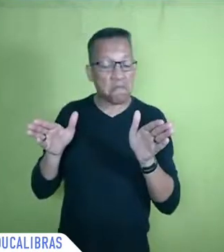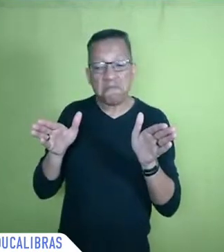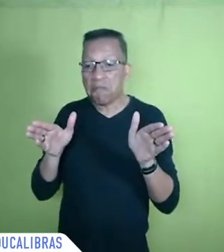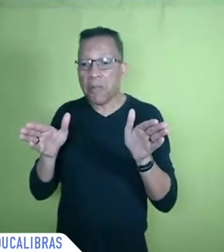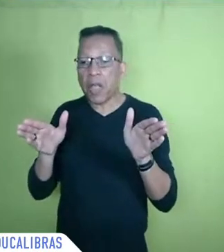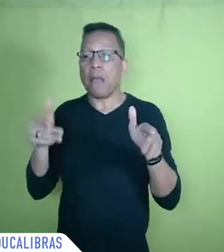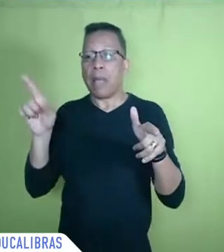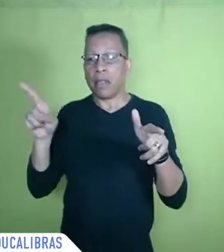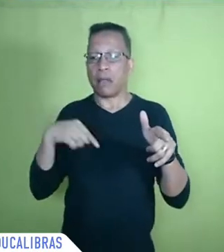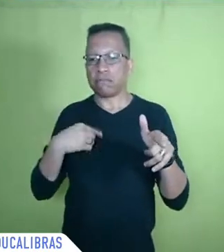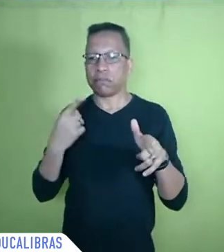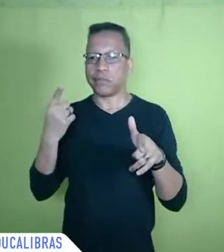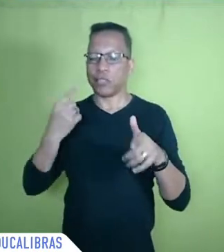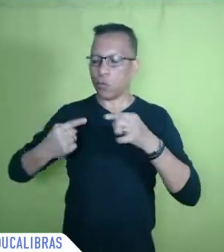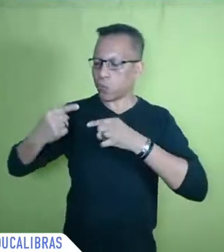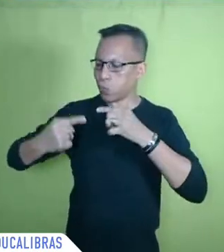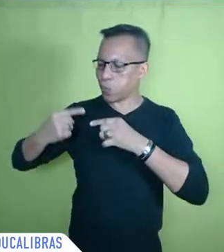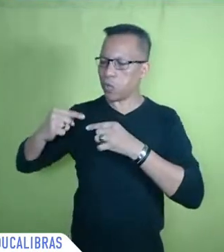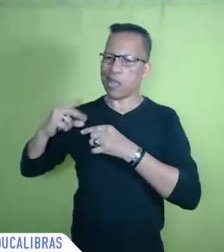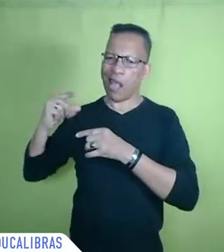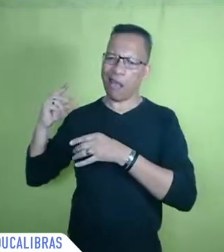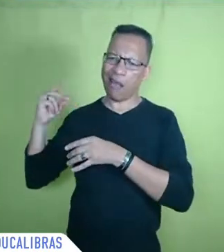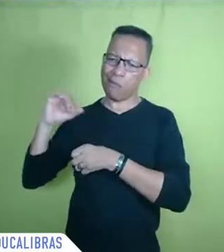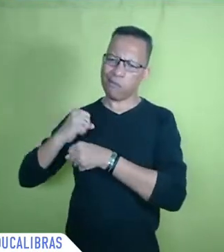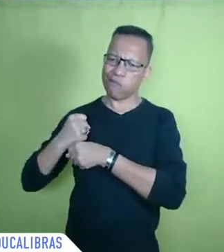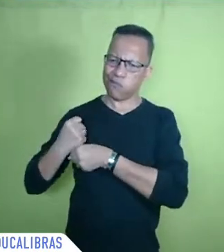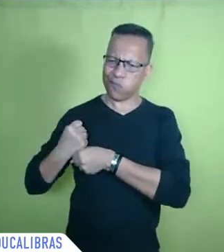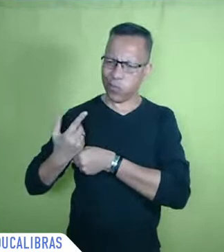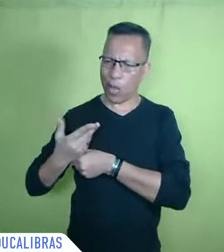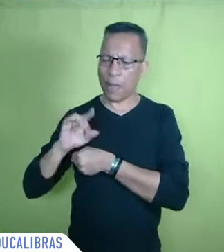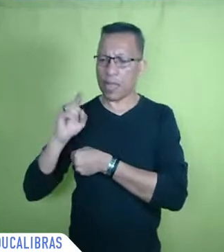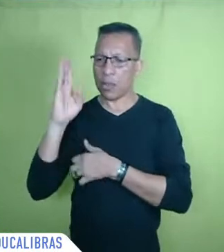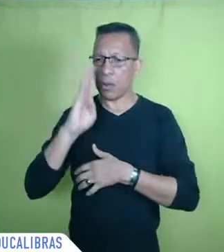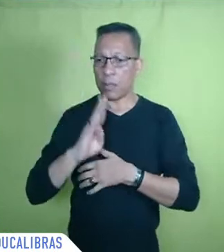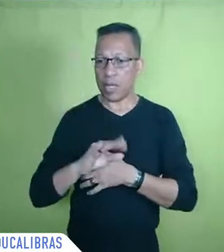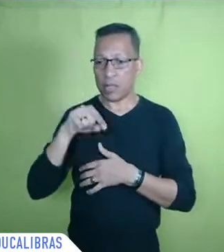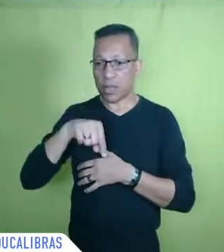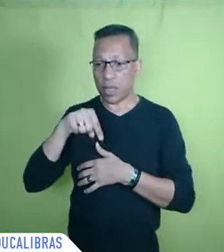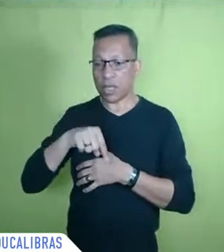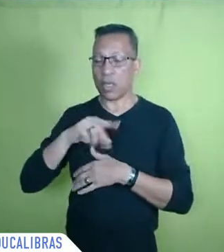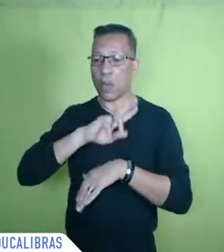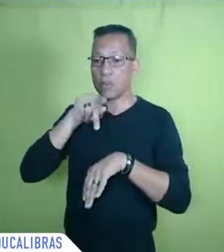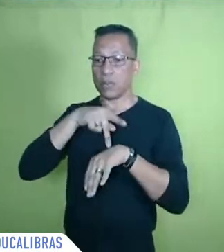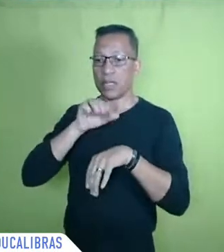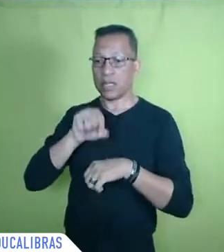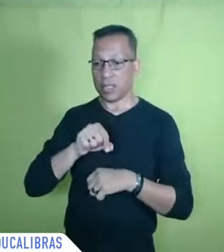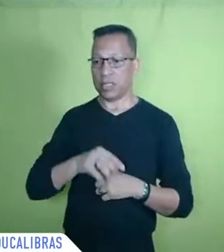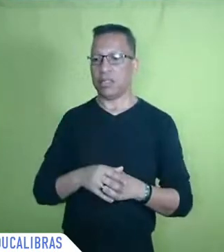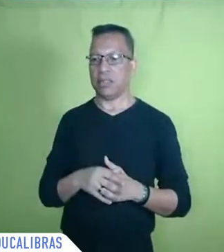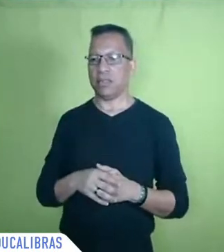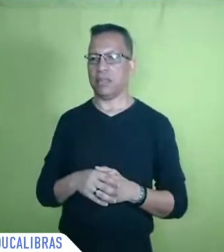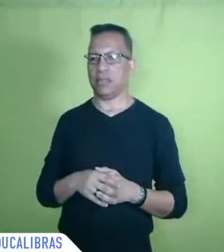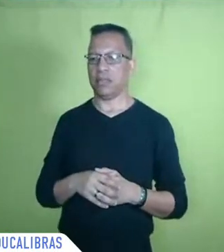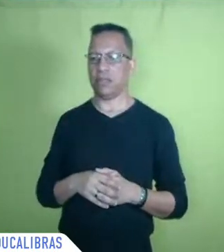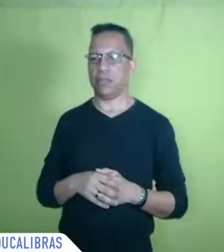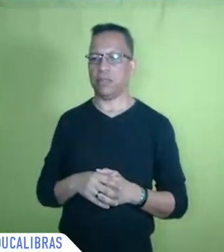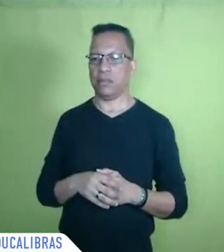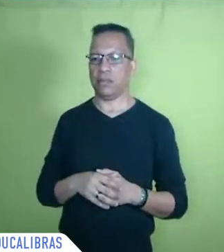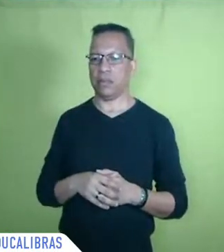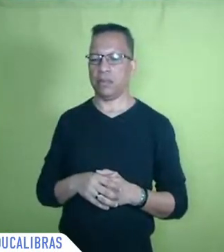Brazil is a country which taxes its high economic earners the least out of any emerging or developed economy in the